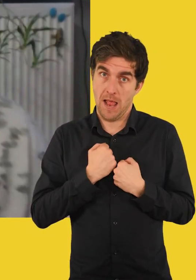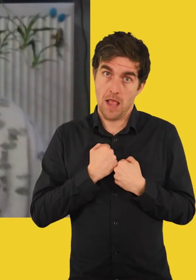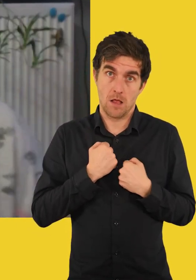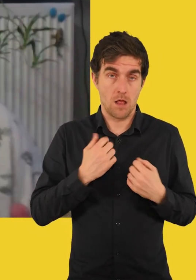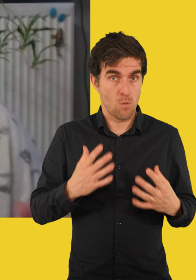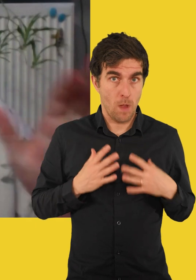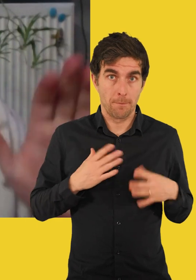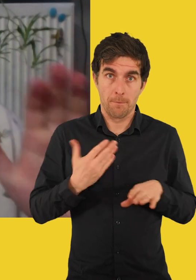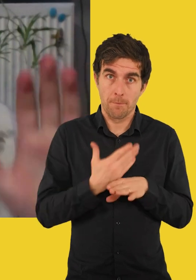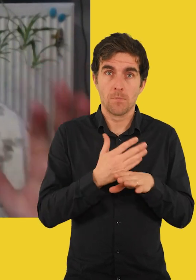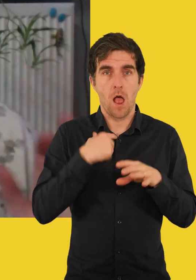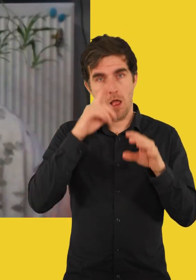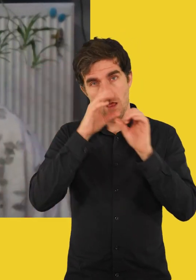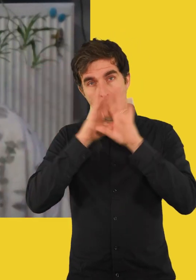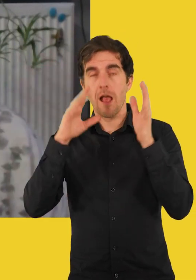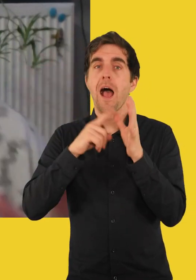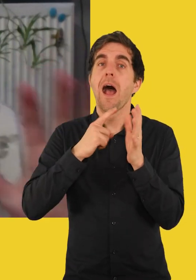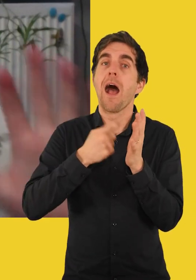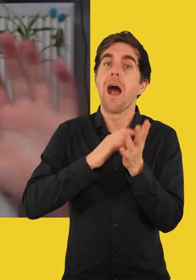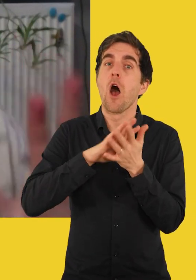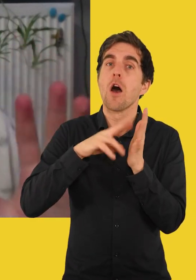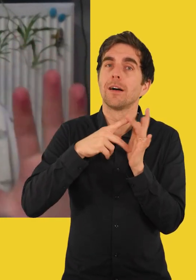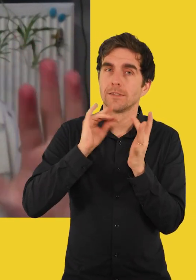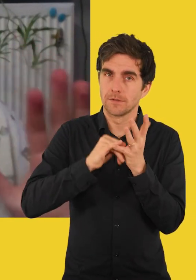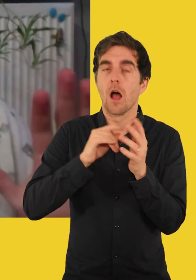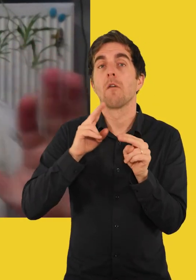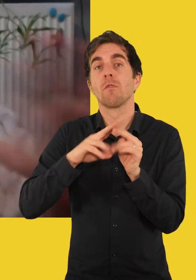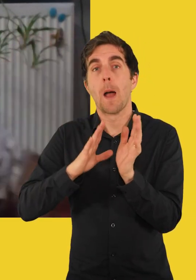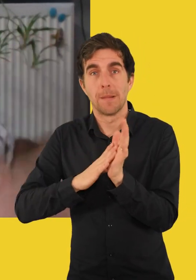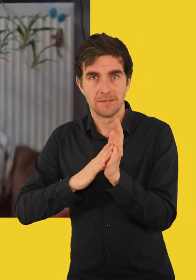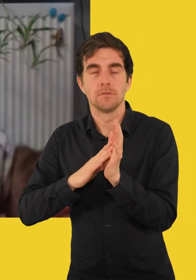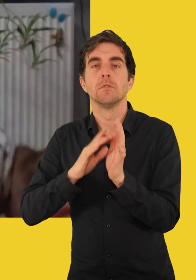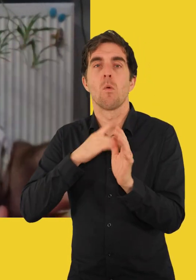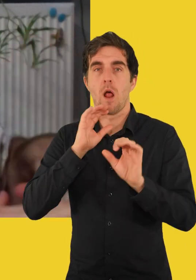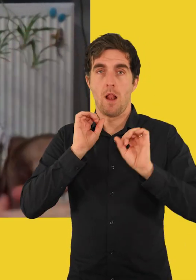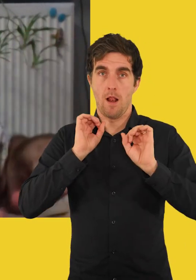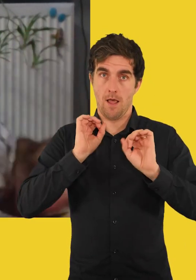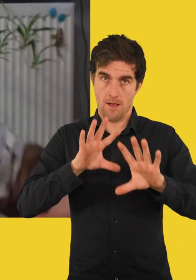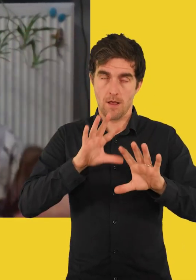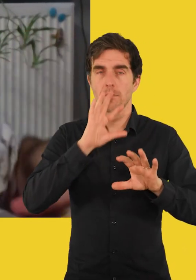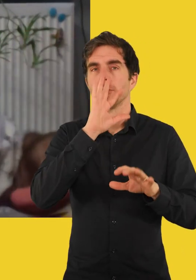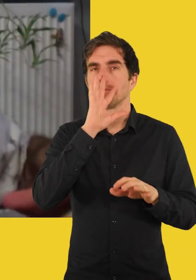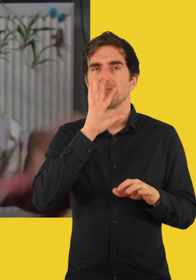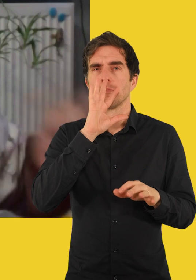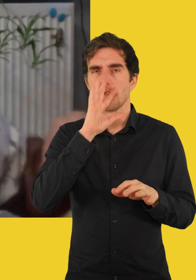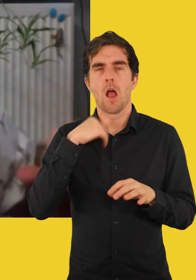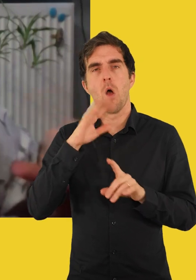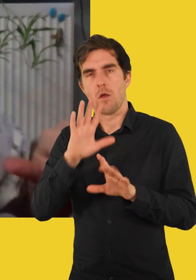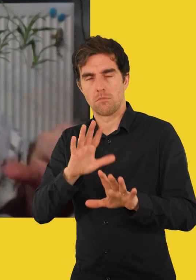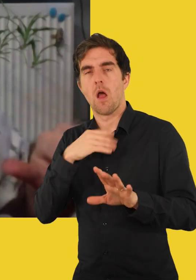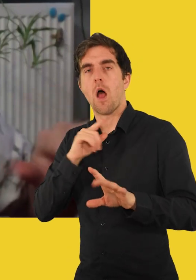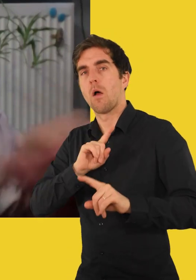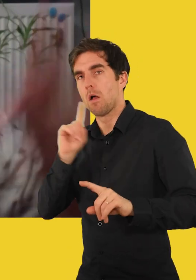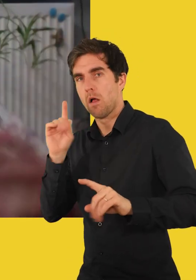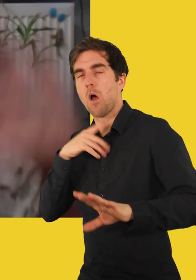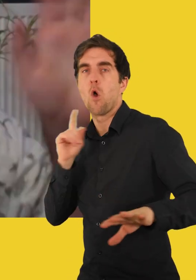my prep work, I printed off pictures of Arrhenius and Magin, and I put them on my table. And then I went and came back a few minutes